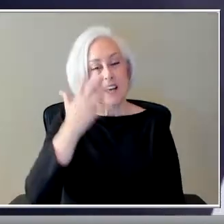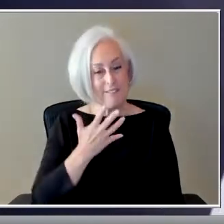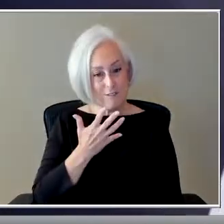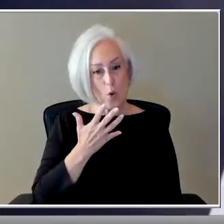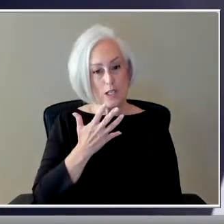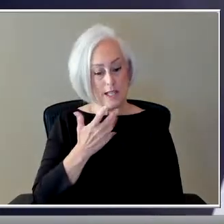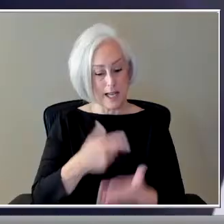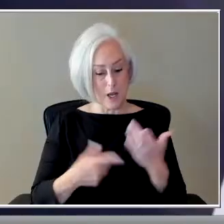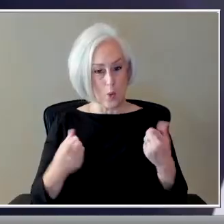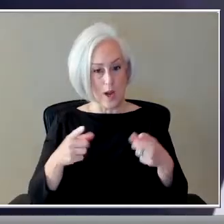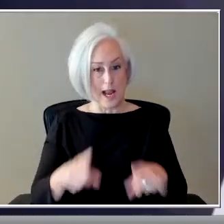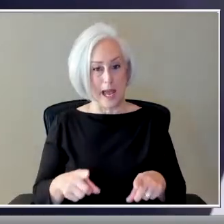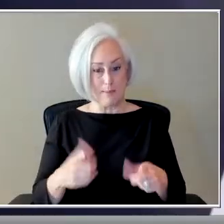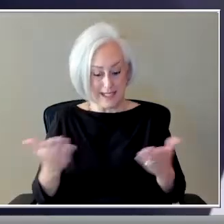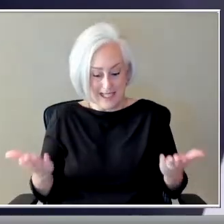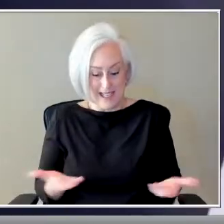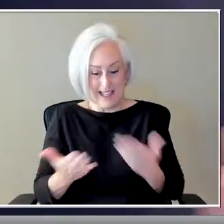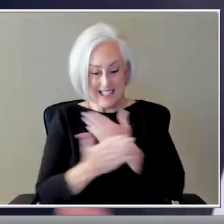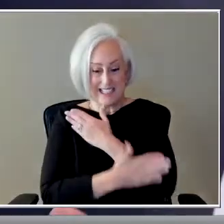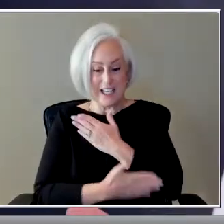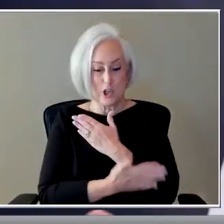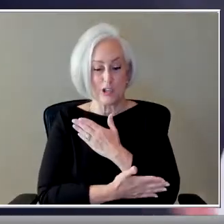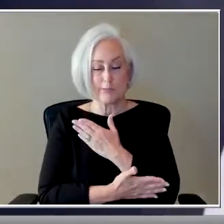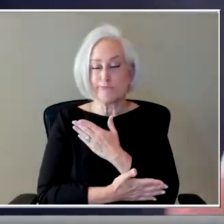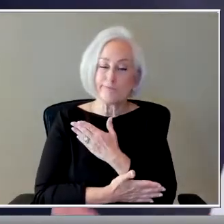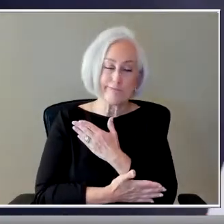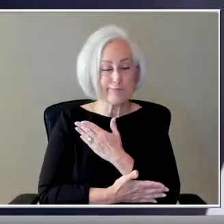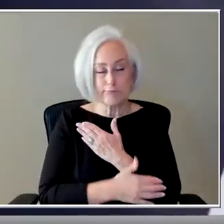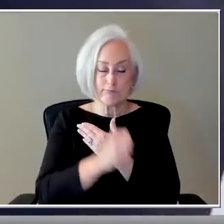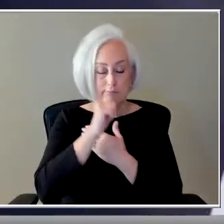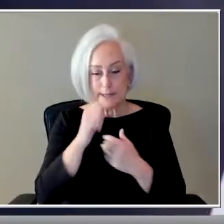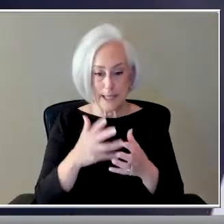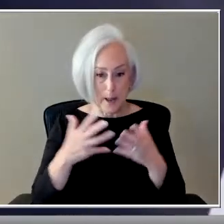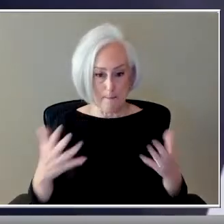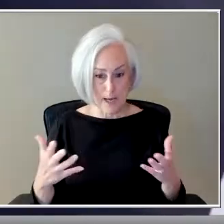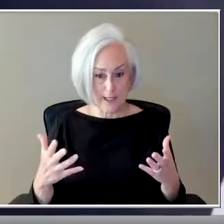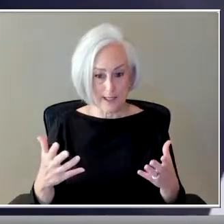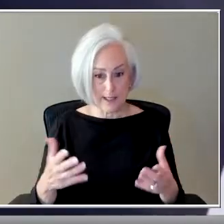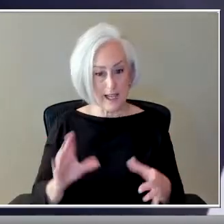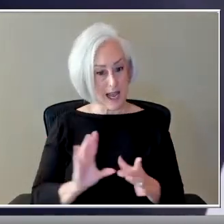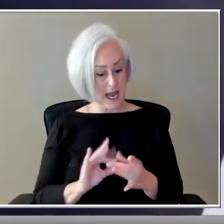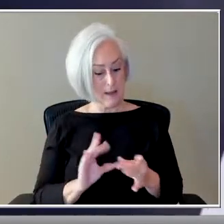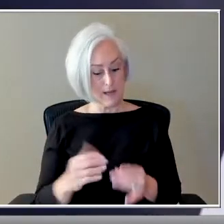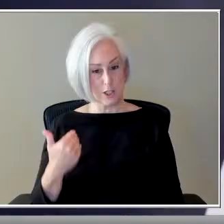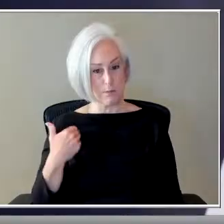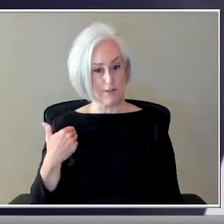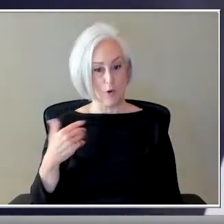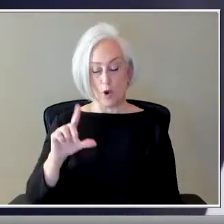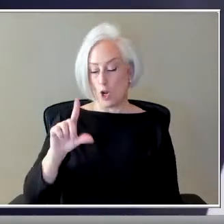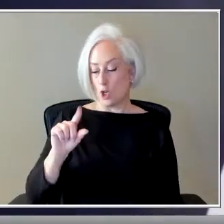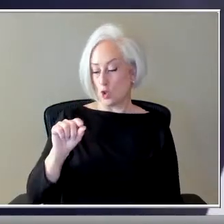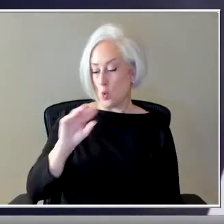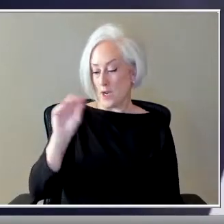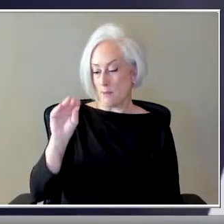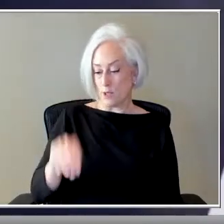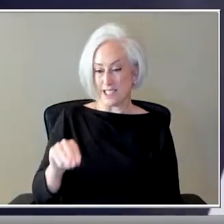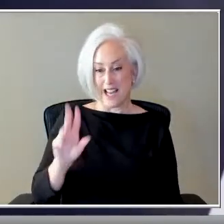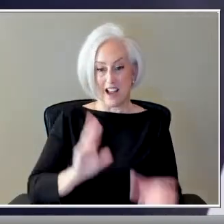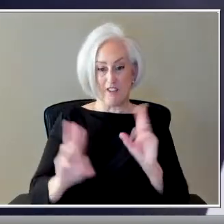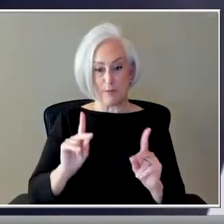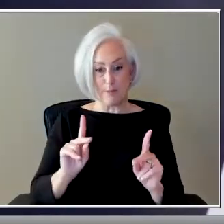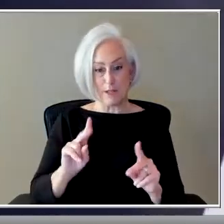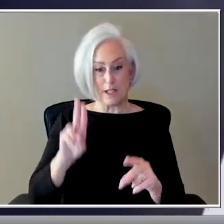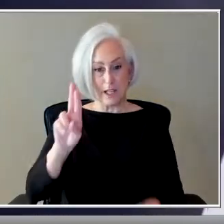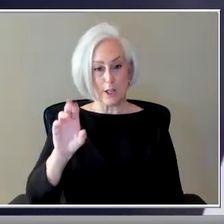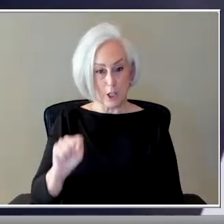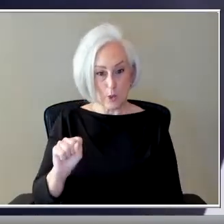is not much. As I mentioned previously, 20% of the world's population have an elevated Lp(a) due to genetics. Right. And